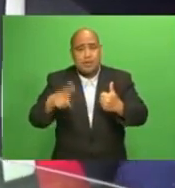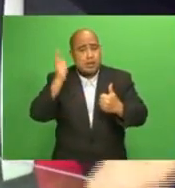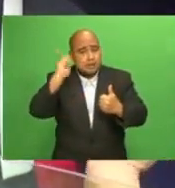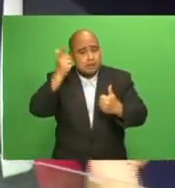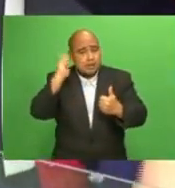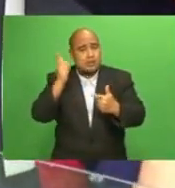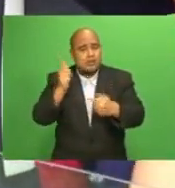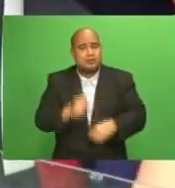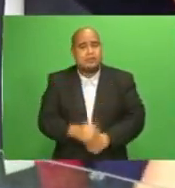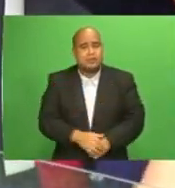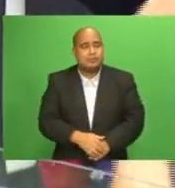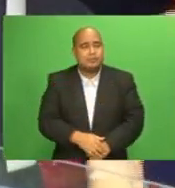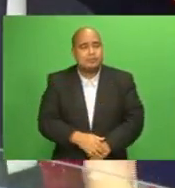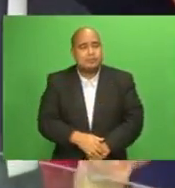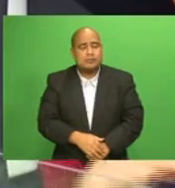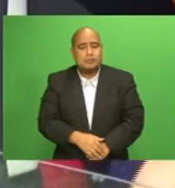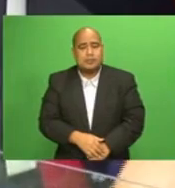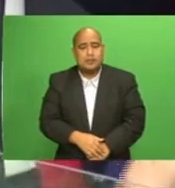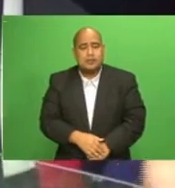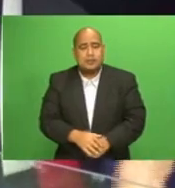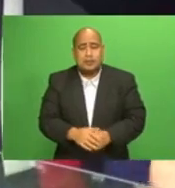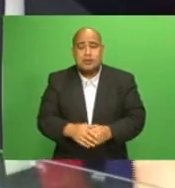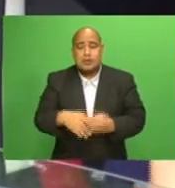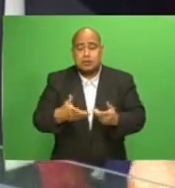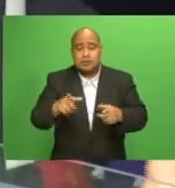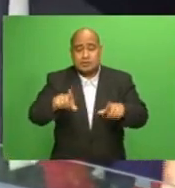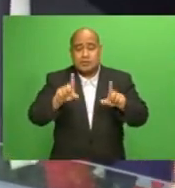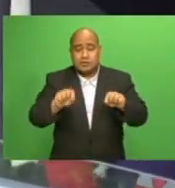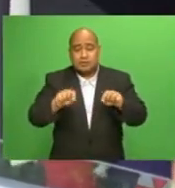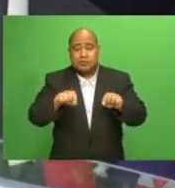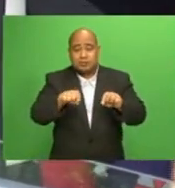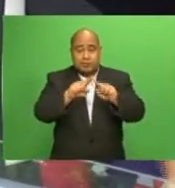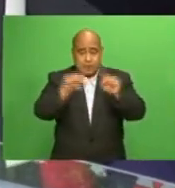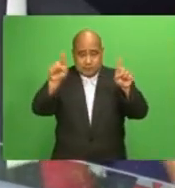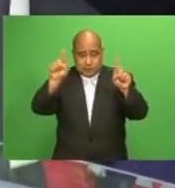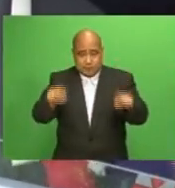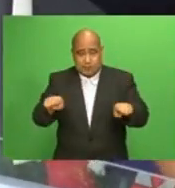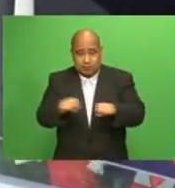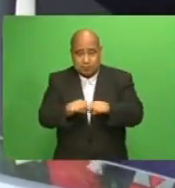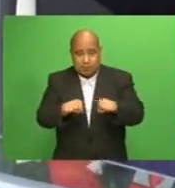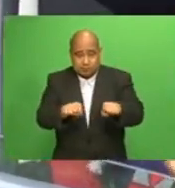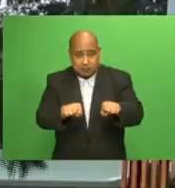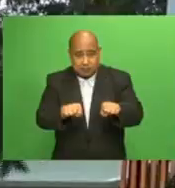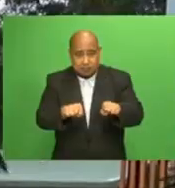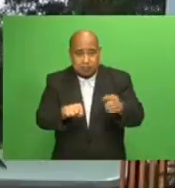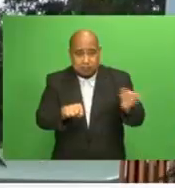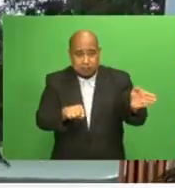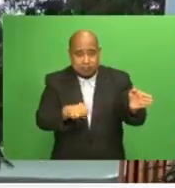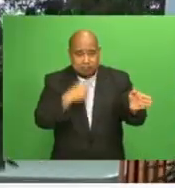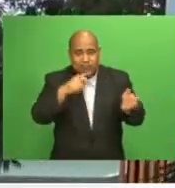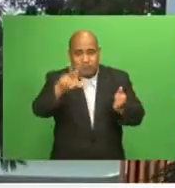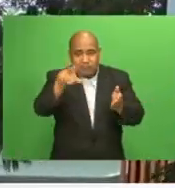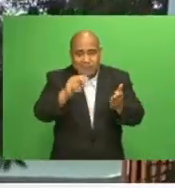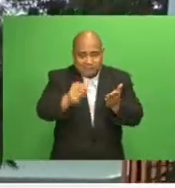Like doing those big cardboards and painting and drawing. The privately owned kindergarten